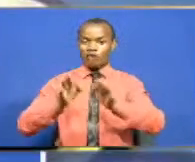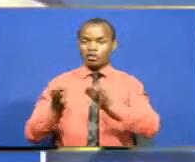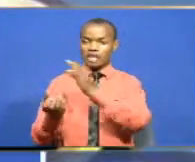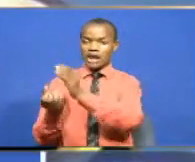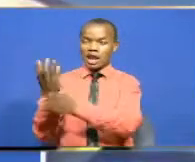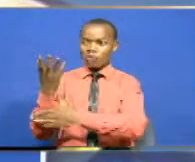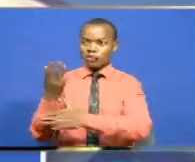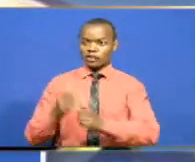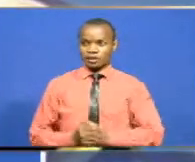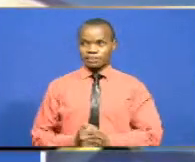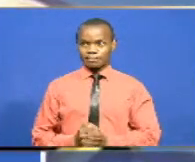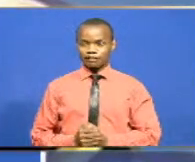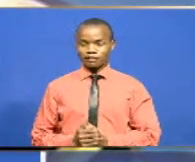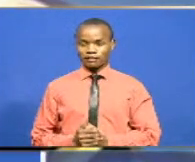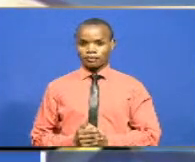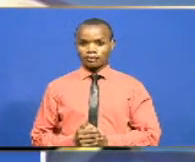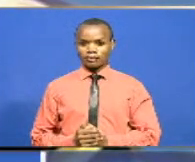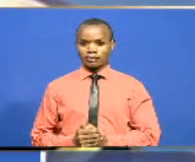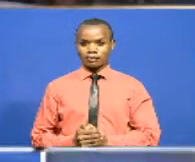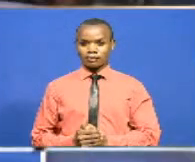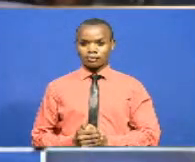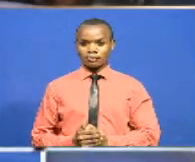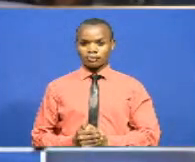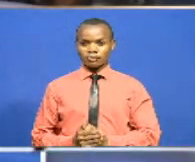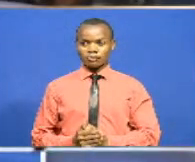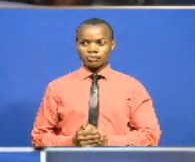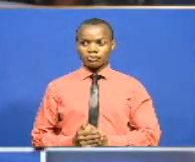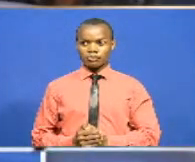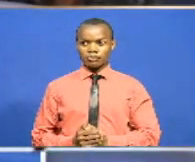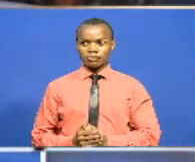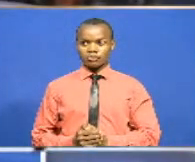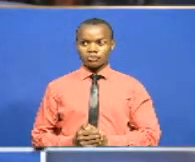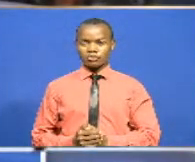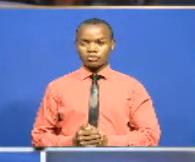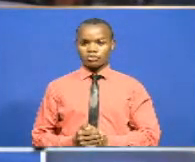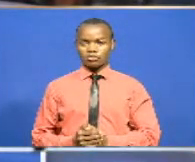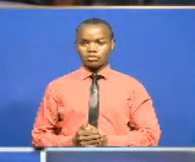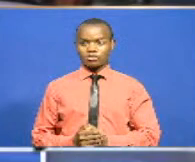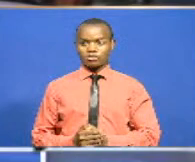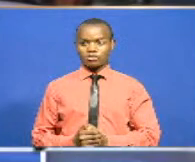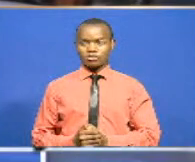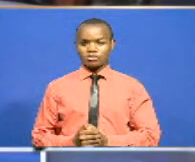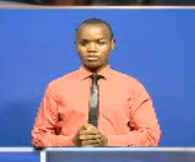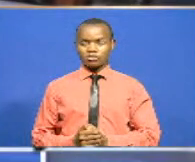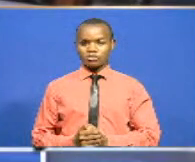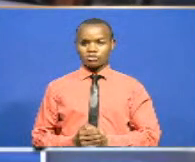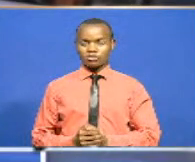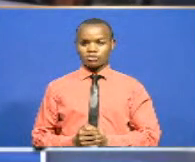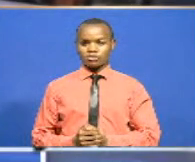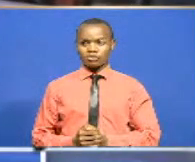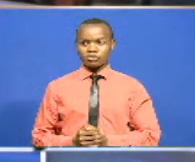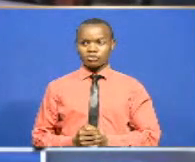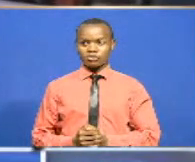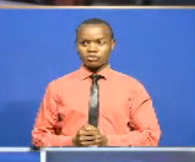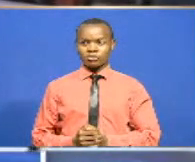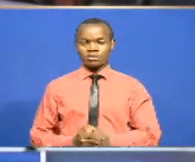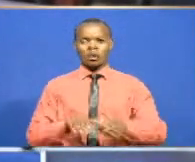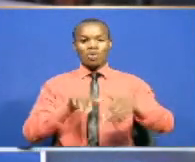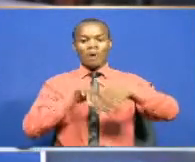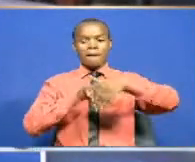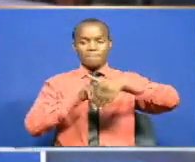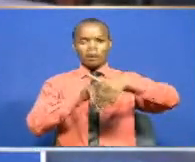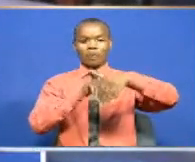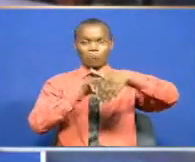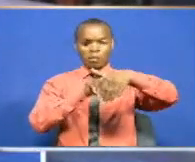Yeah. Traffic snarl-ups have been a